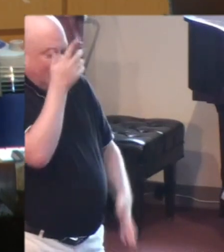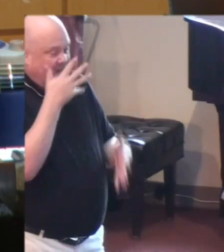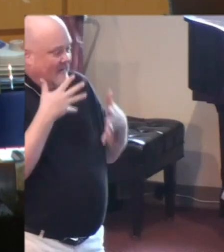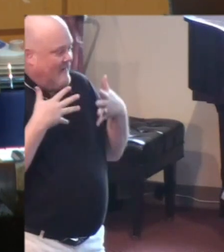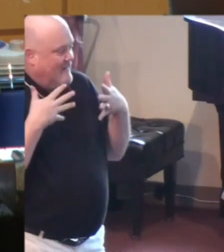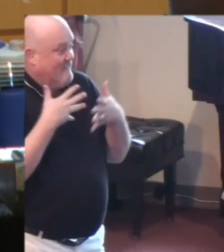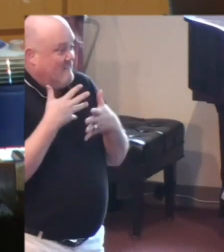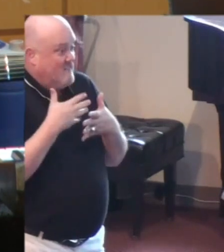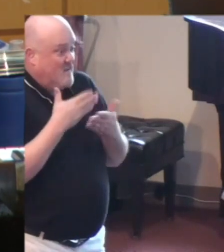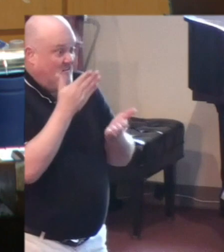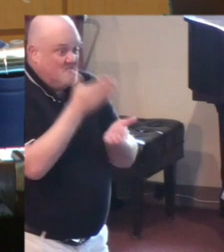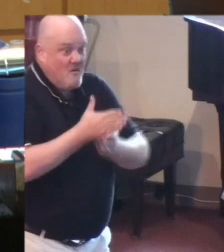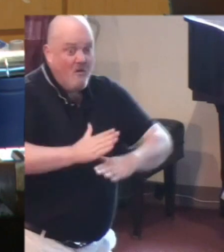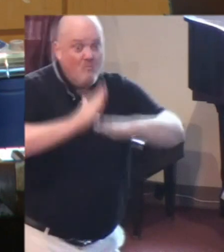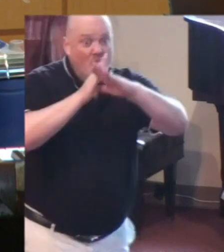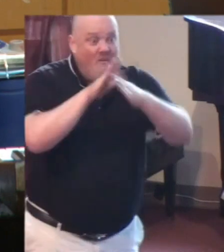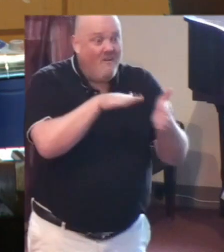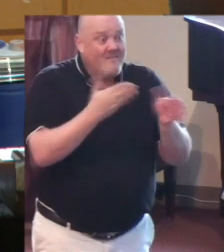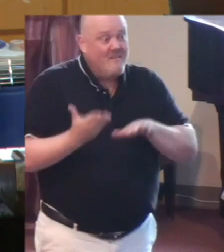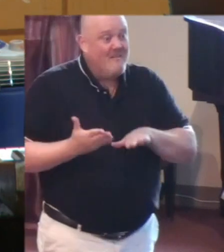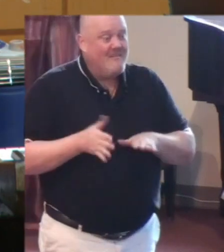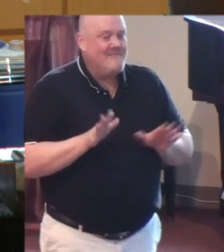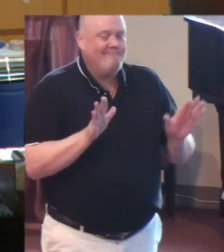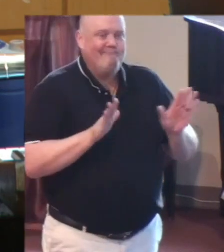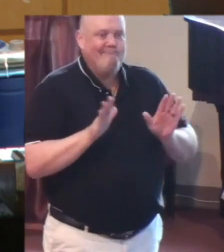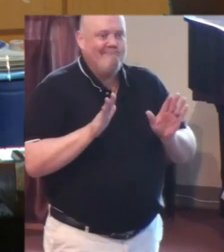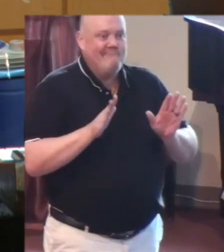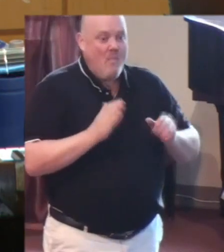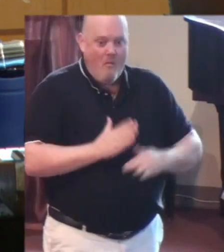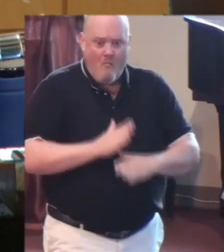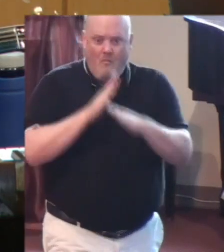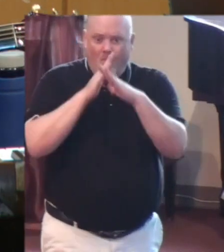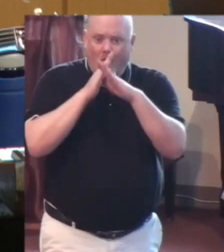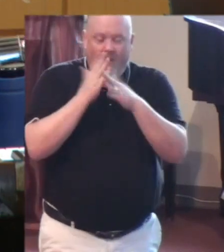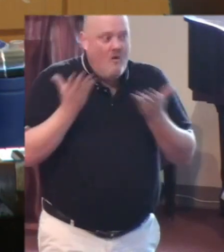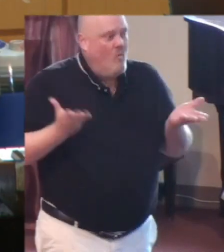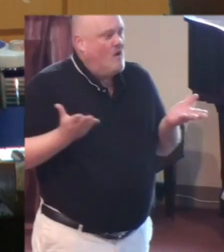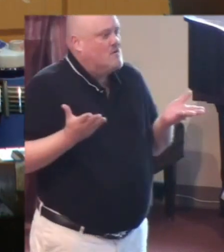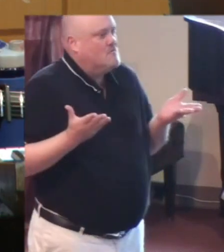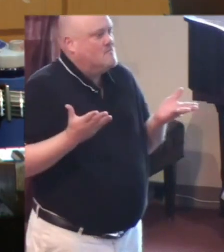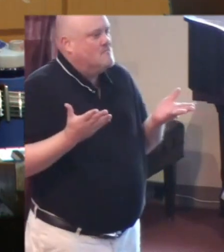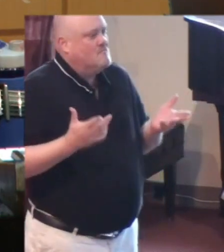from dying. It stops you from living.